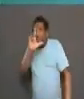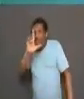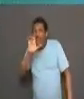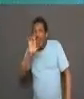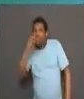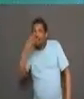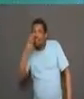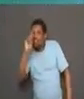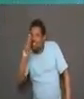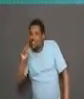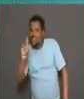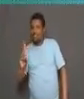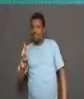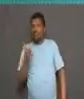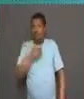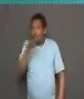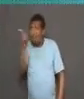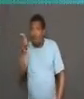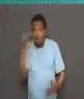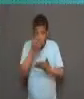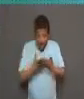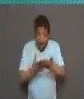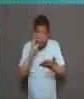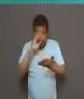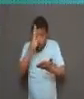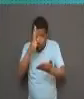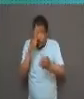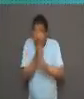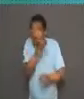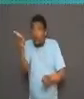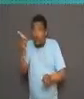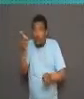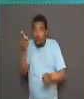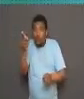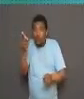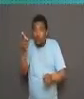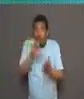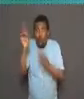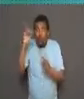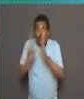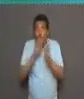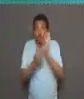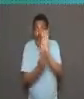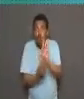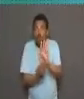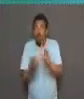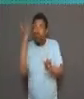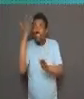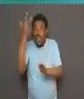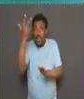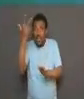When you create a map, the symbols you select must satisfy three